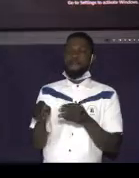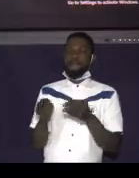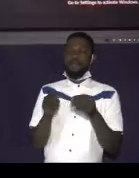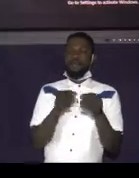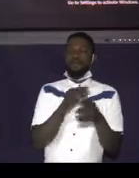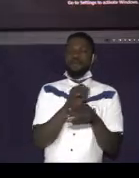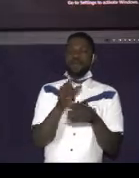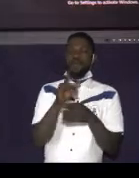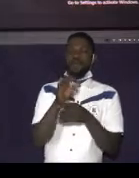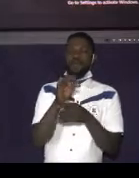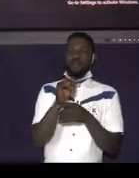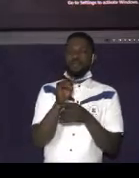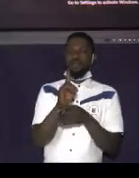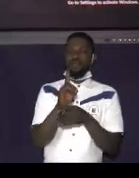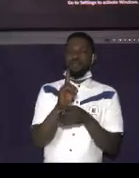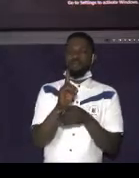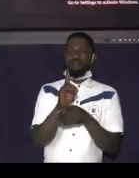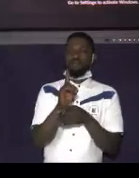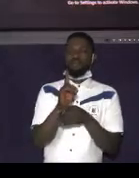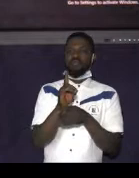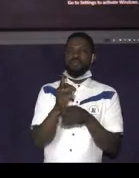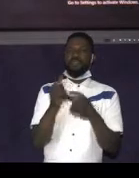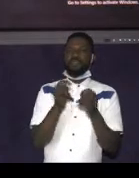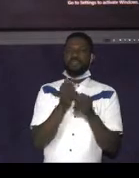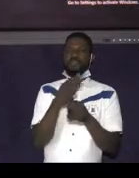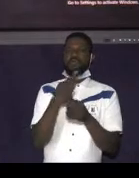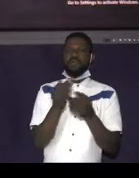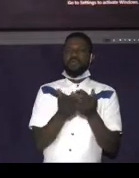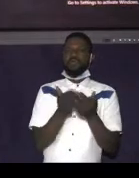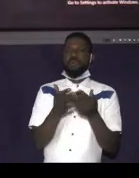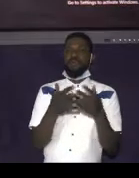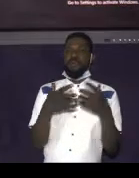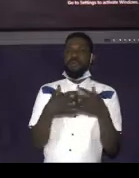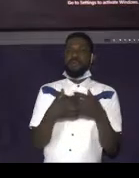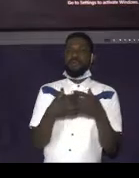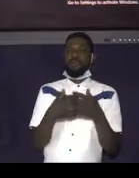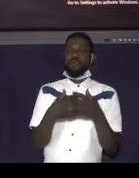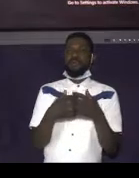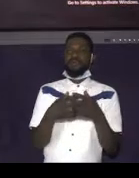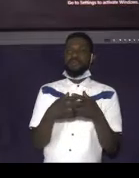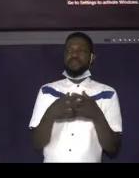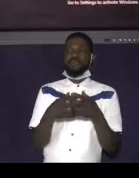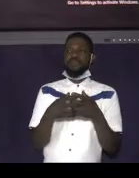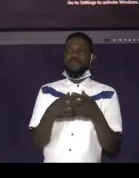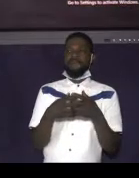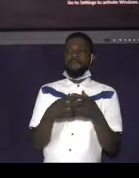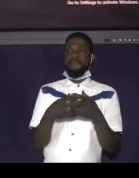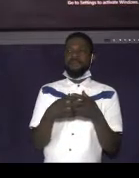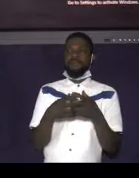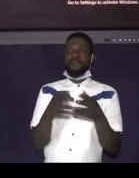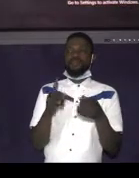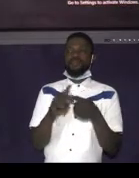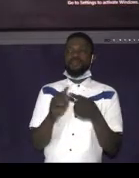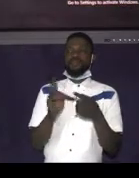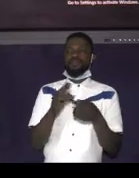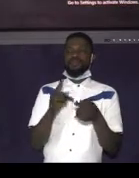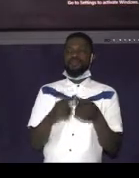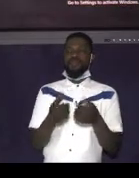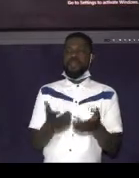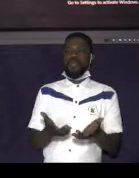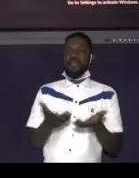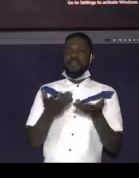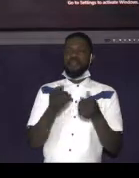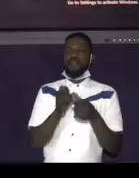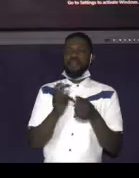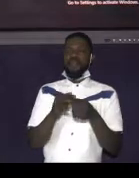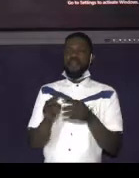a load. A type of simple machine, that's one word. What do we use that simple machine for? Used to lift